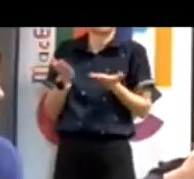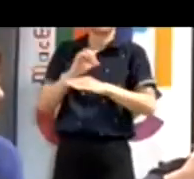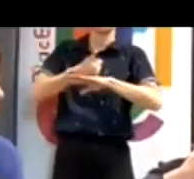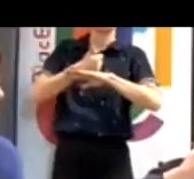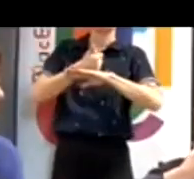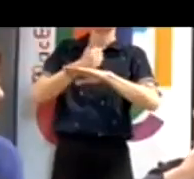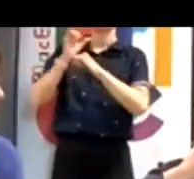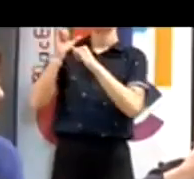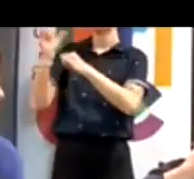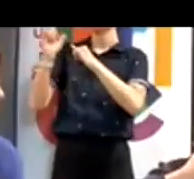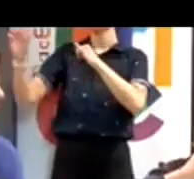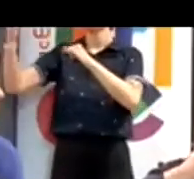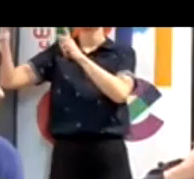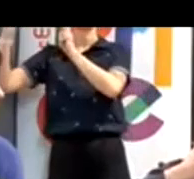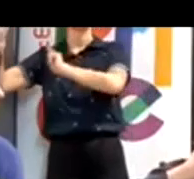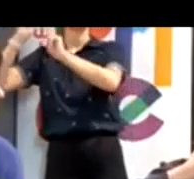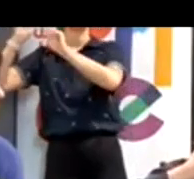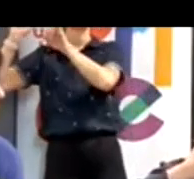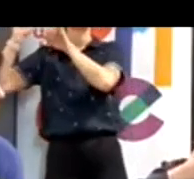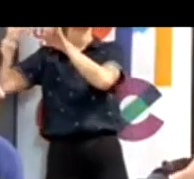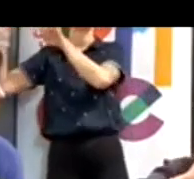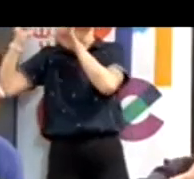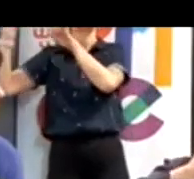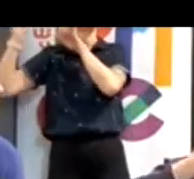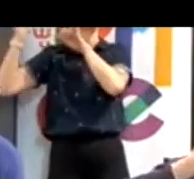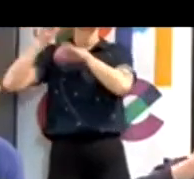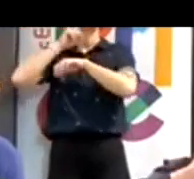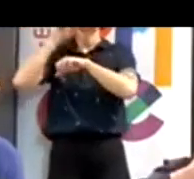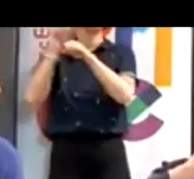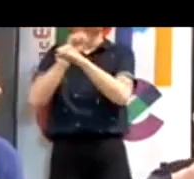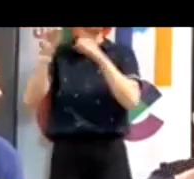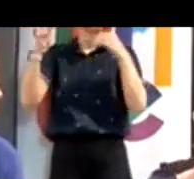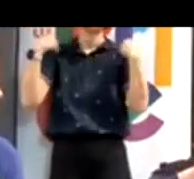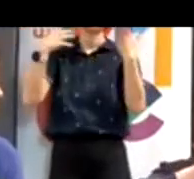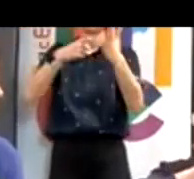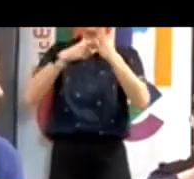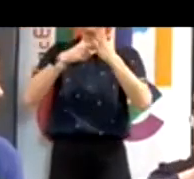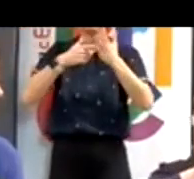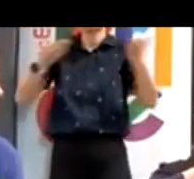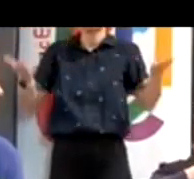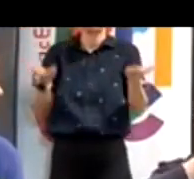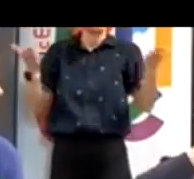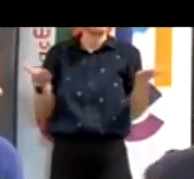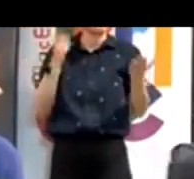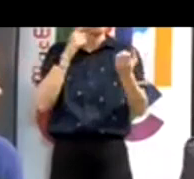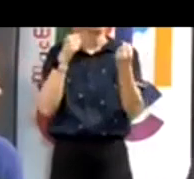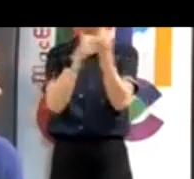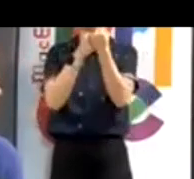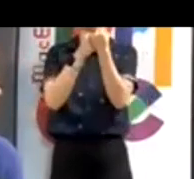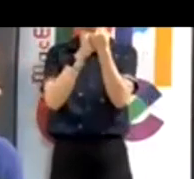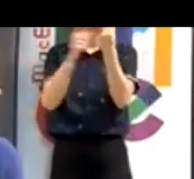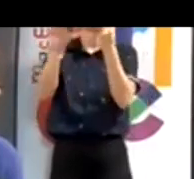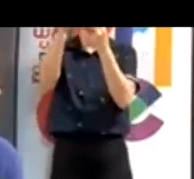And indeed, we not only have a right, we actually have an obligation to be here for other people.